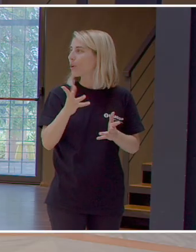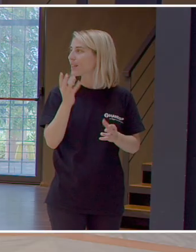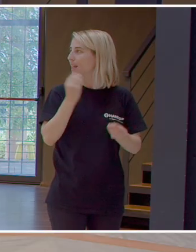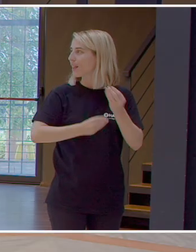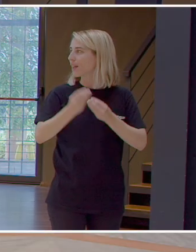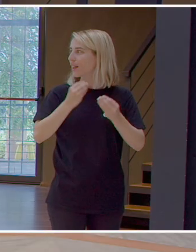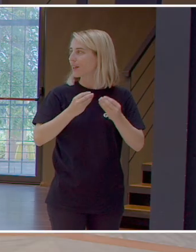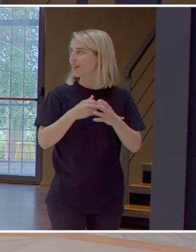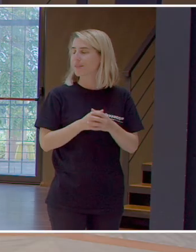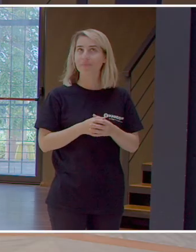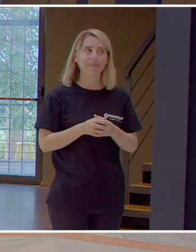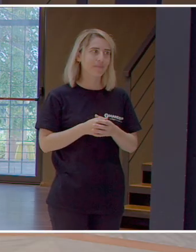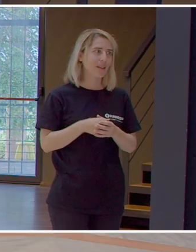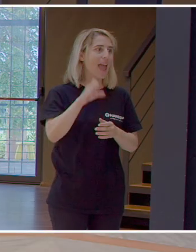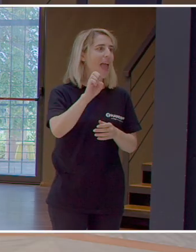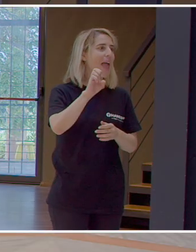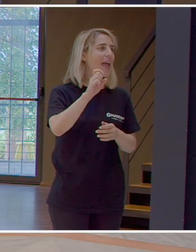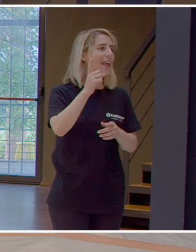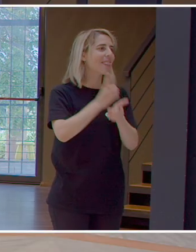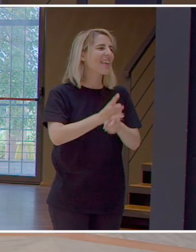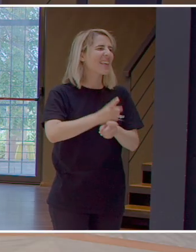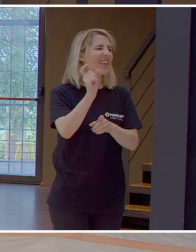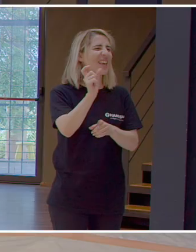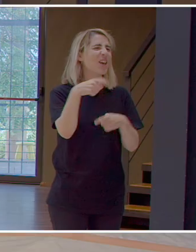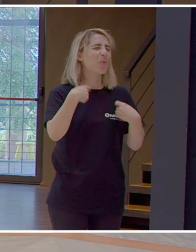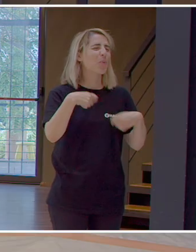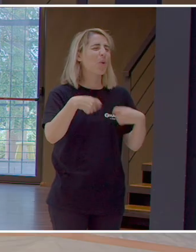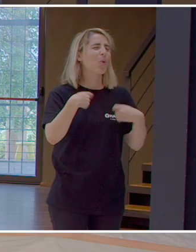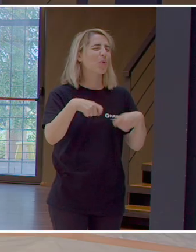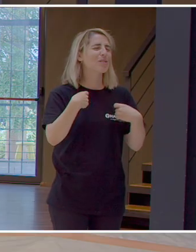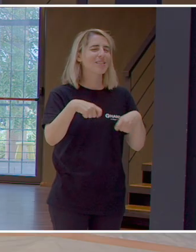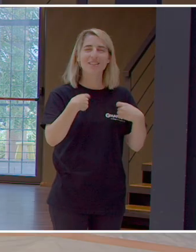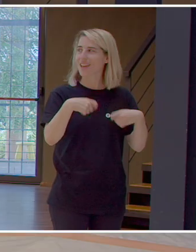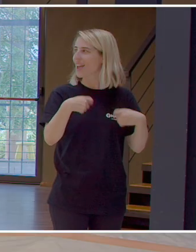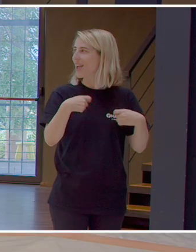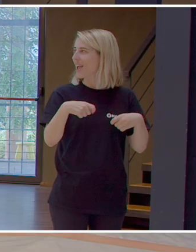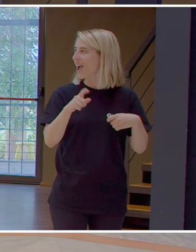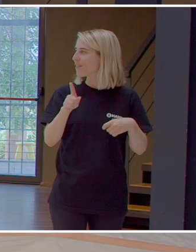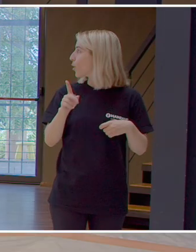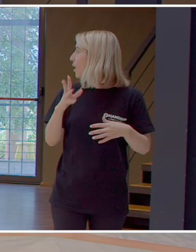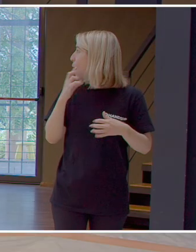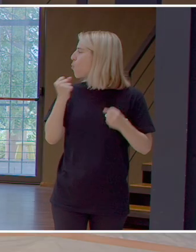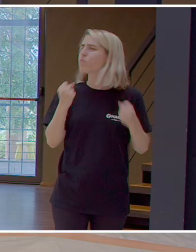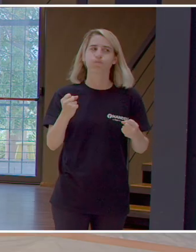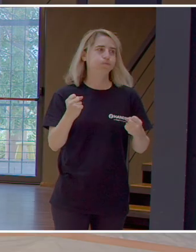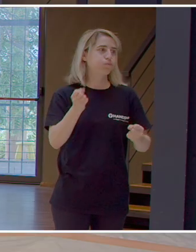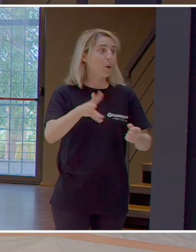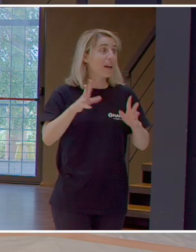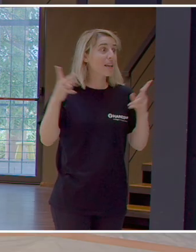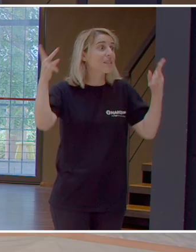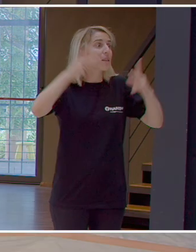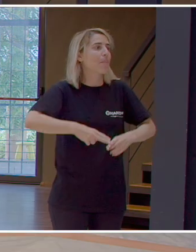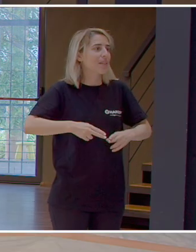it anthocyanin, which just means the blue color of the blueberry. And this is so powerful, it can stop